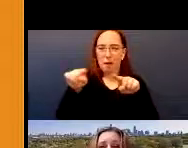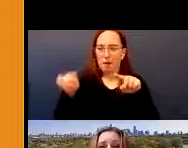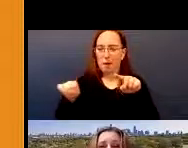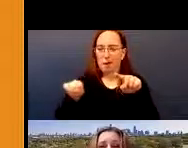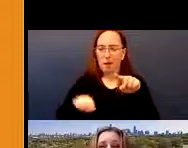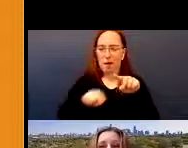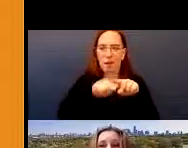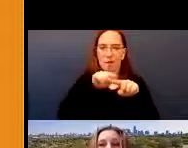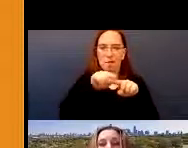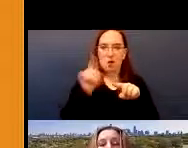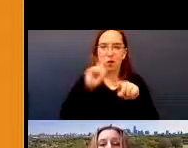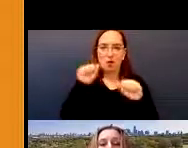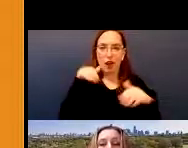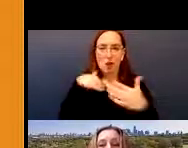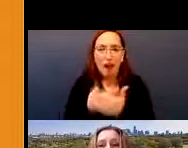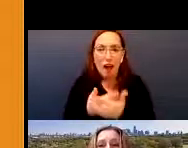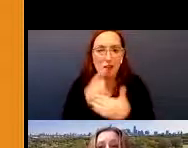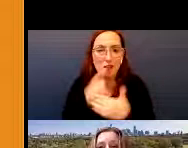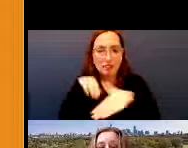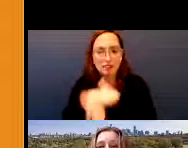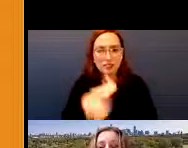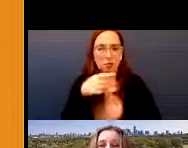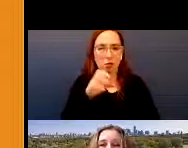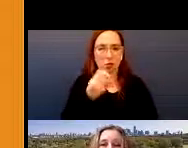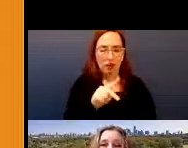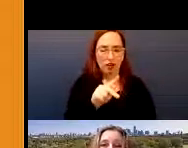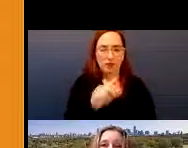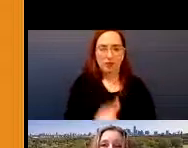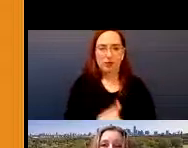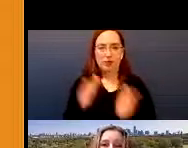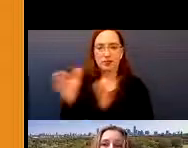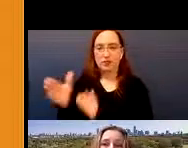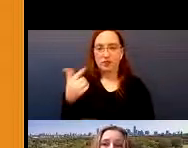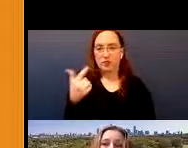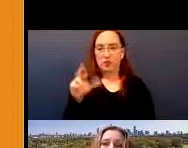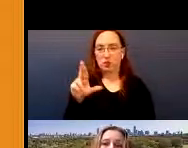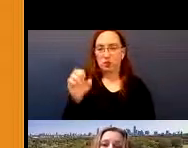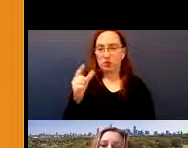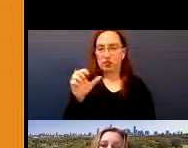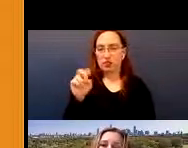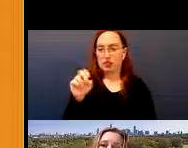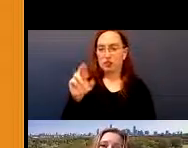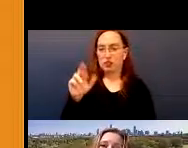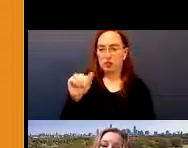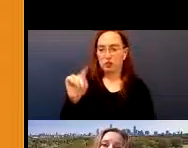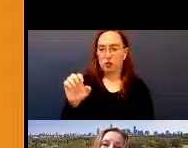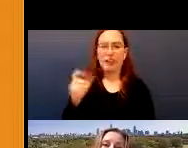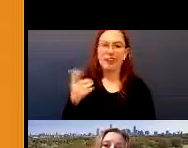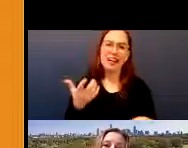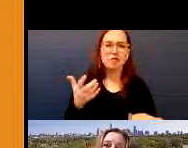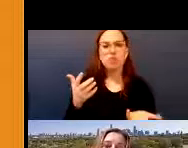the park. And then regenerate, the third concept at right, is the lightest touch of the